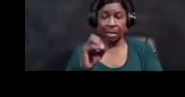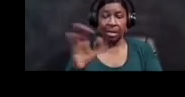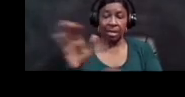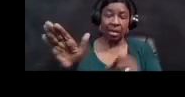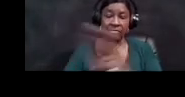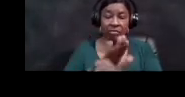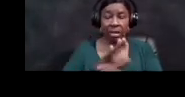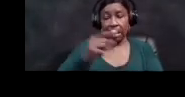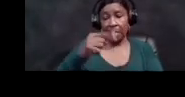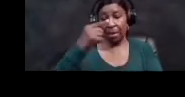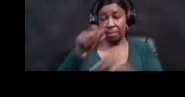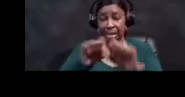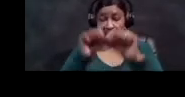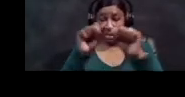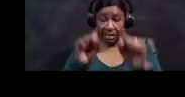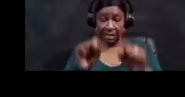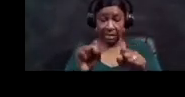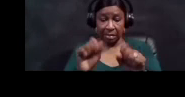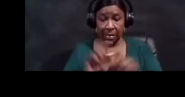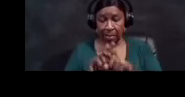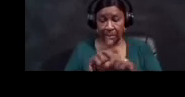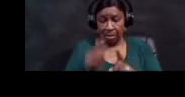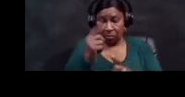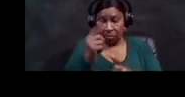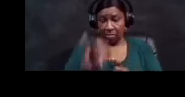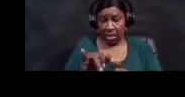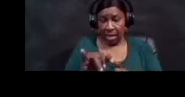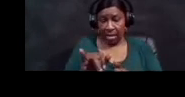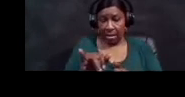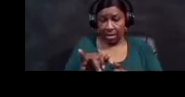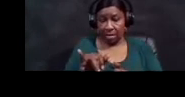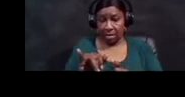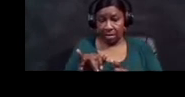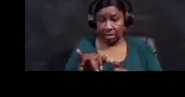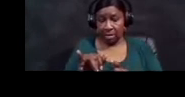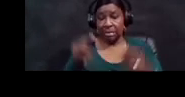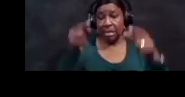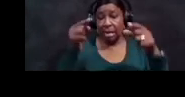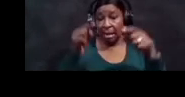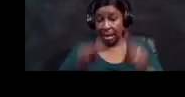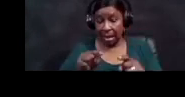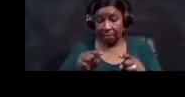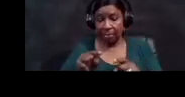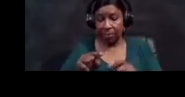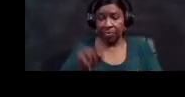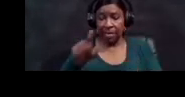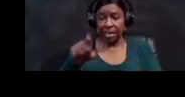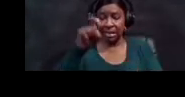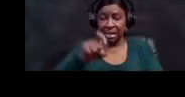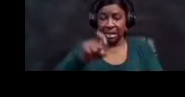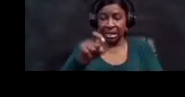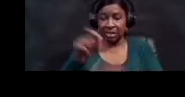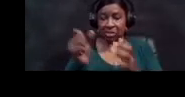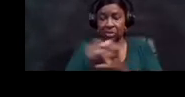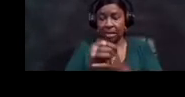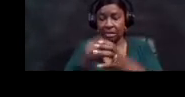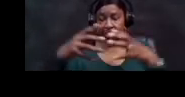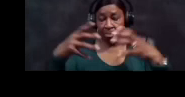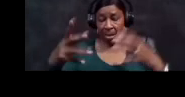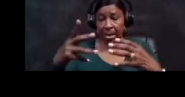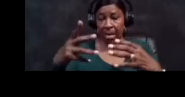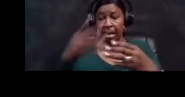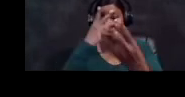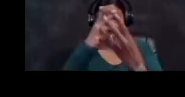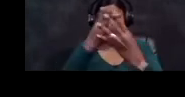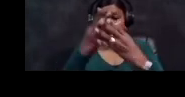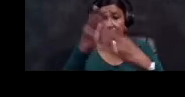system. But for that ideal to be realized, there would then need to be an expansion of prison space.